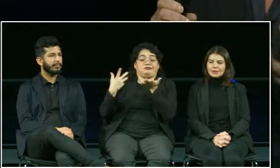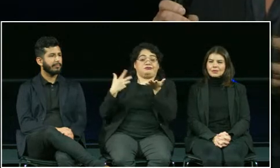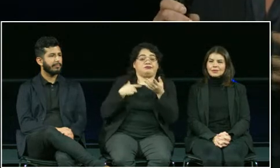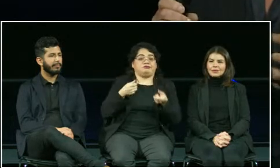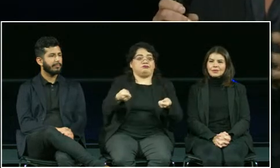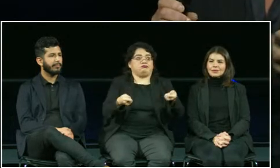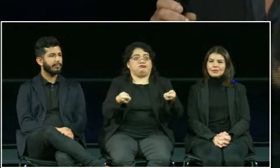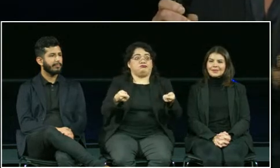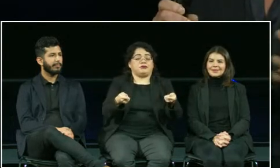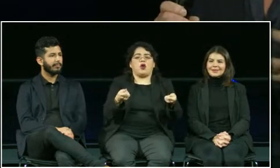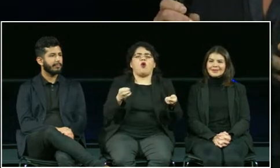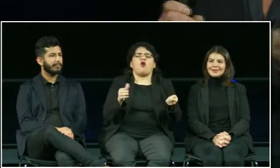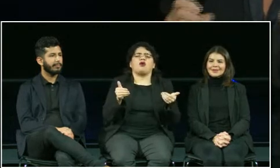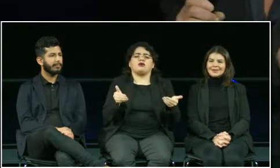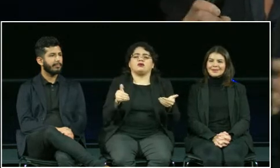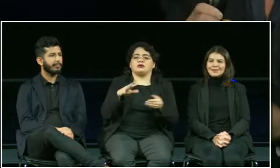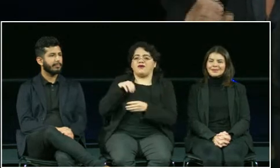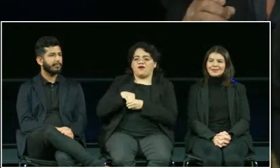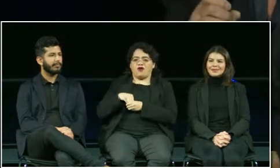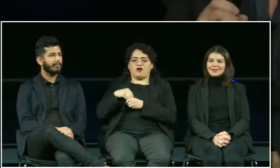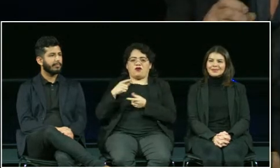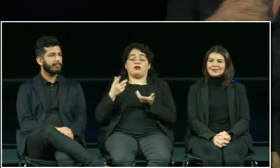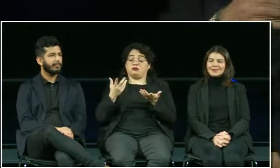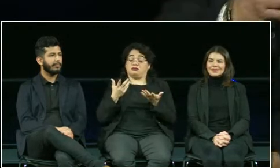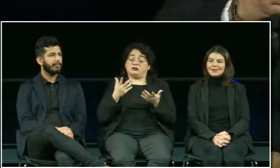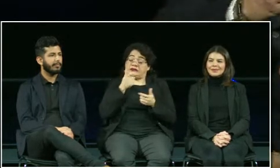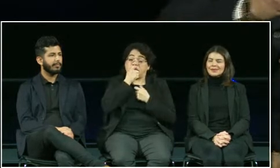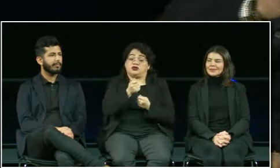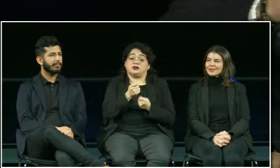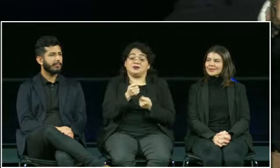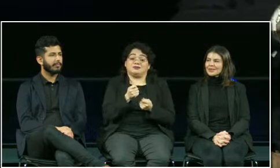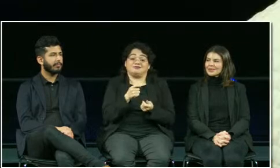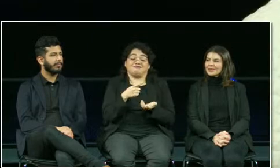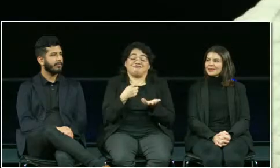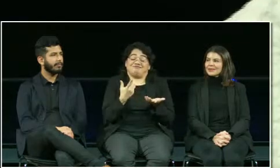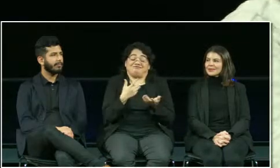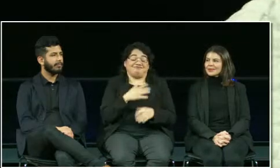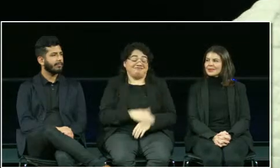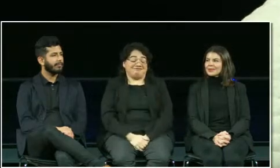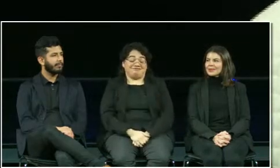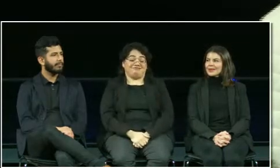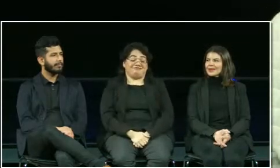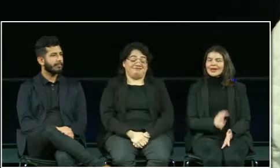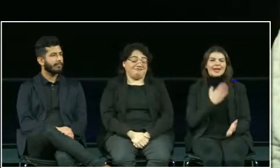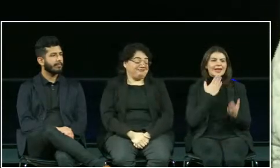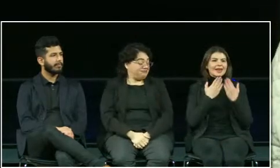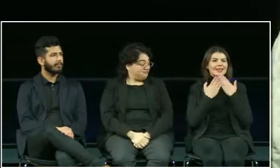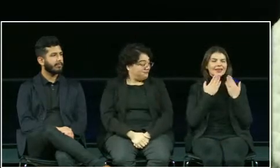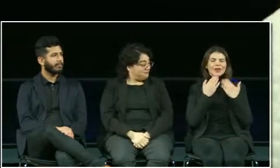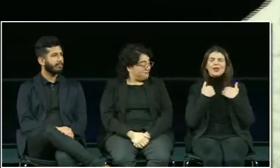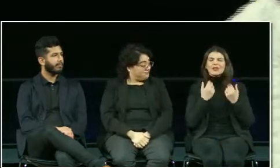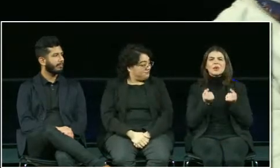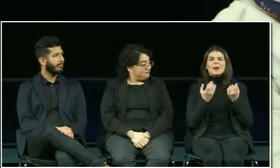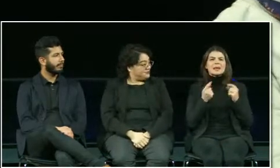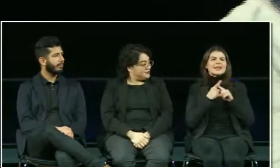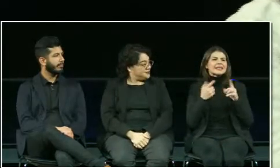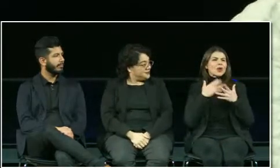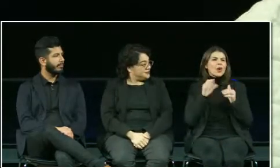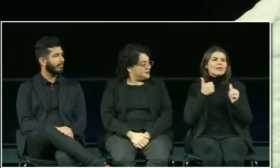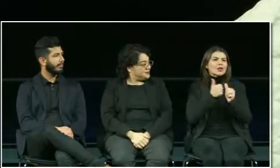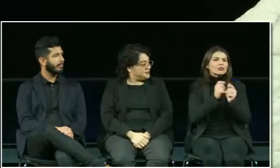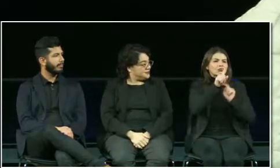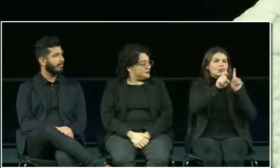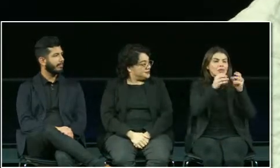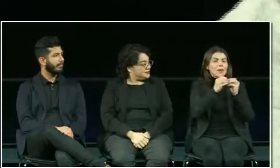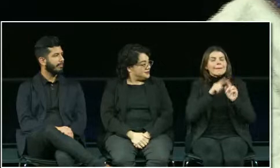arena to shoot on the location. Thank you. I have so many things I want to follow up with, but I